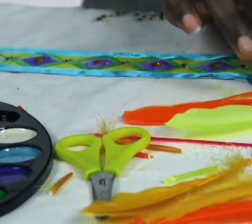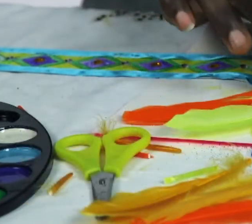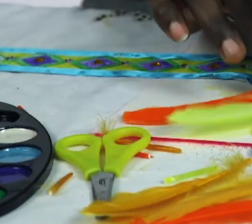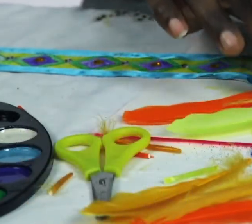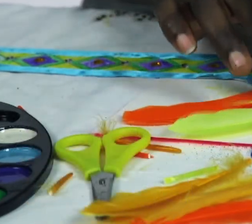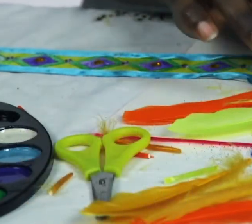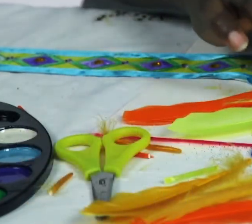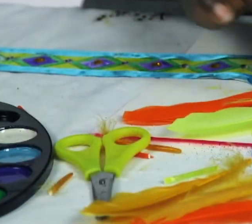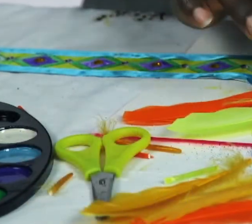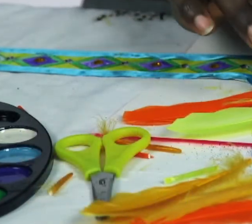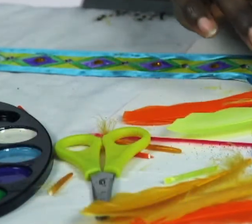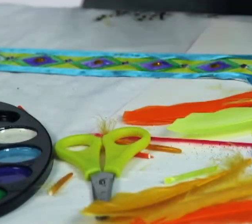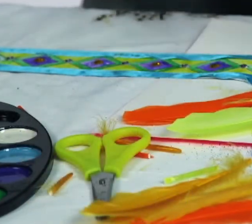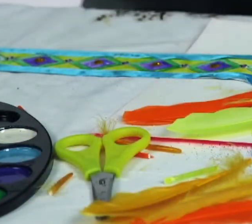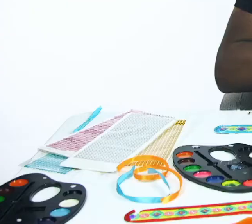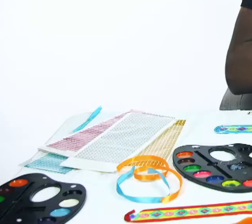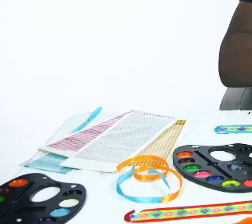feathers.